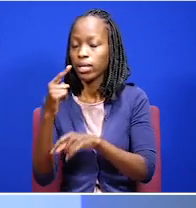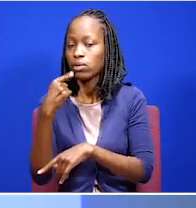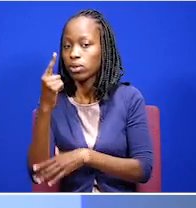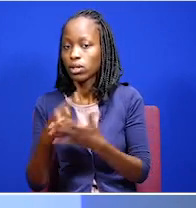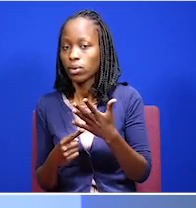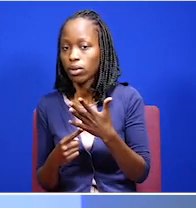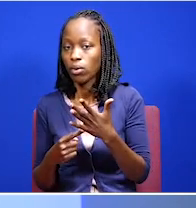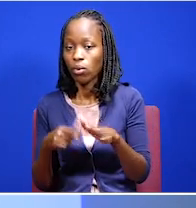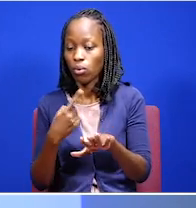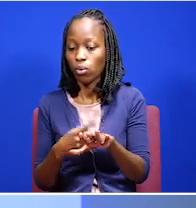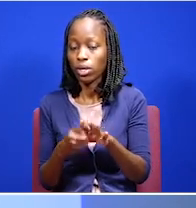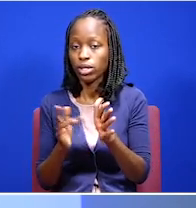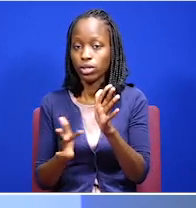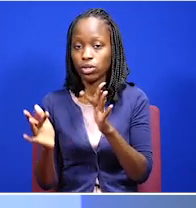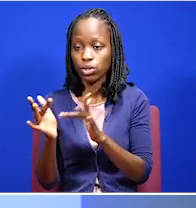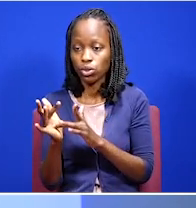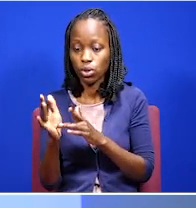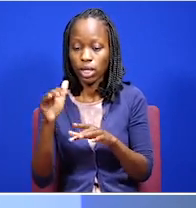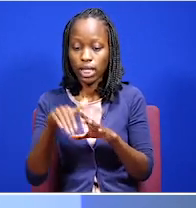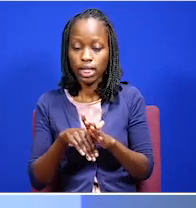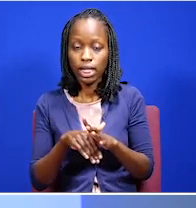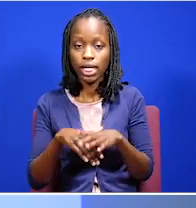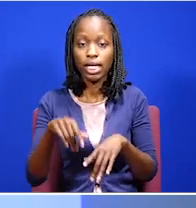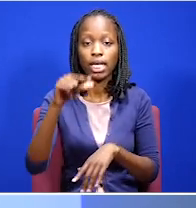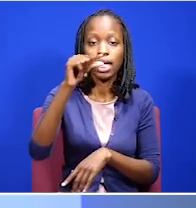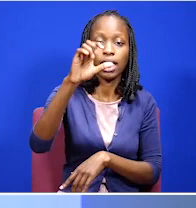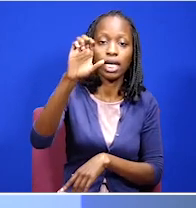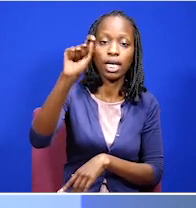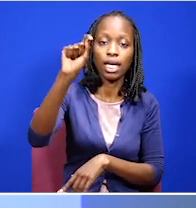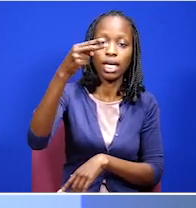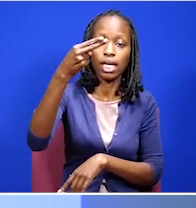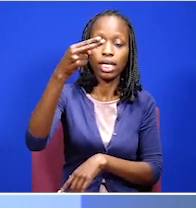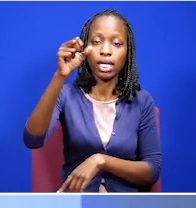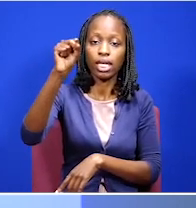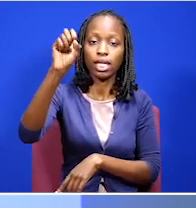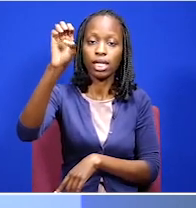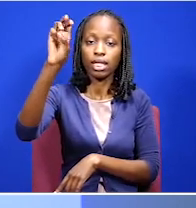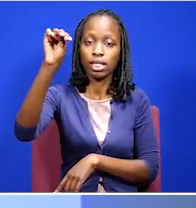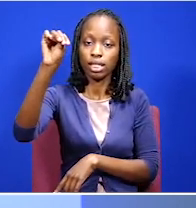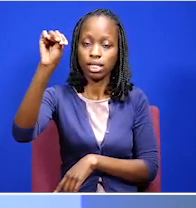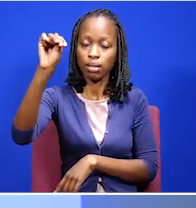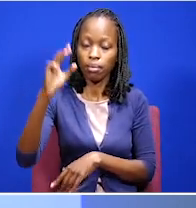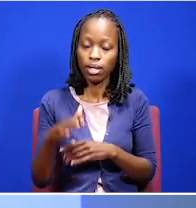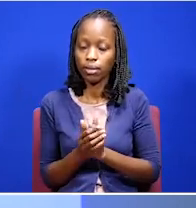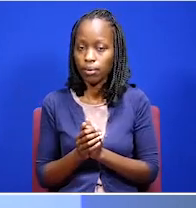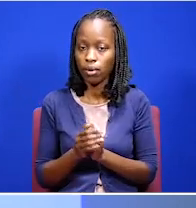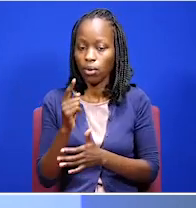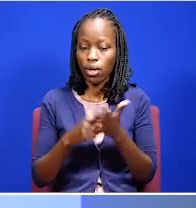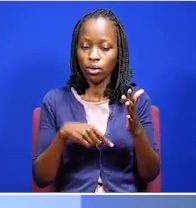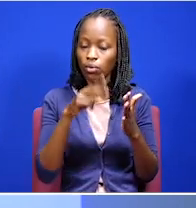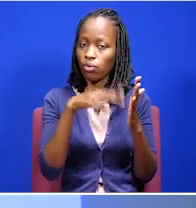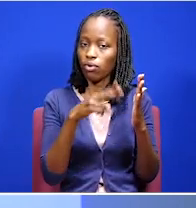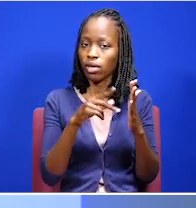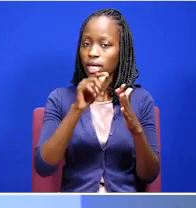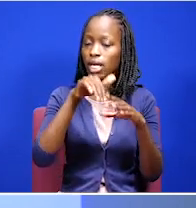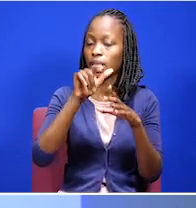Malchus. I'm trying to say this, that when Jesus was in the Garden of Gethsemane praying, just what